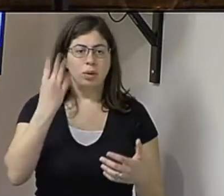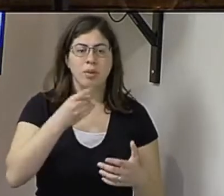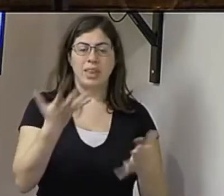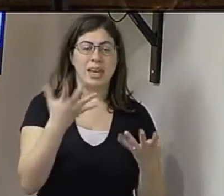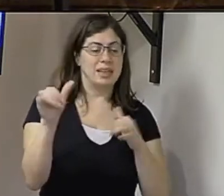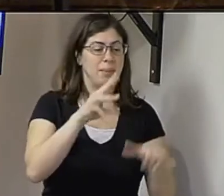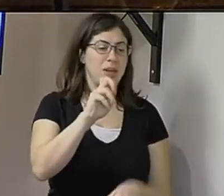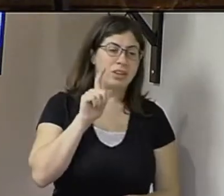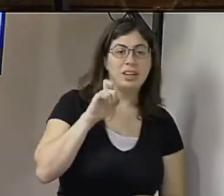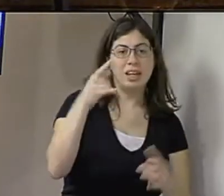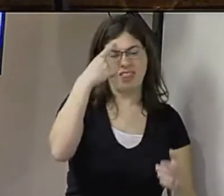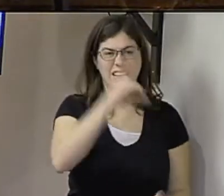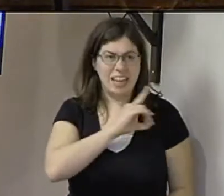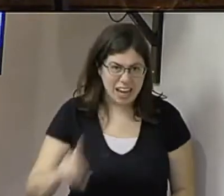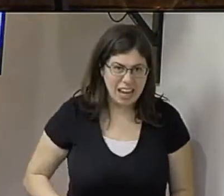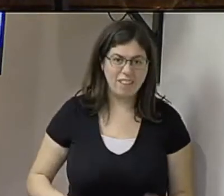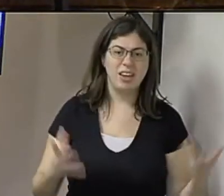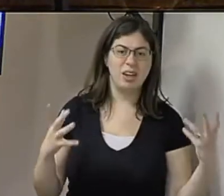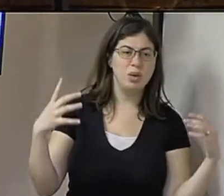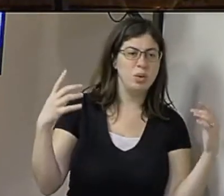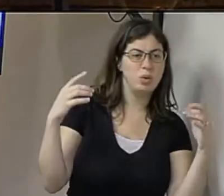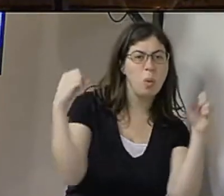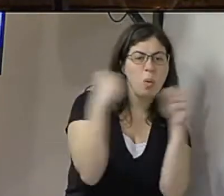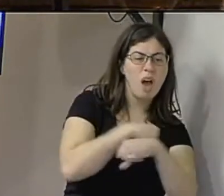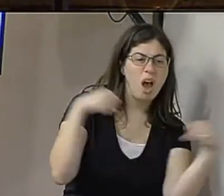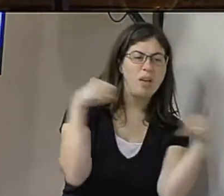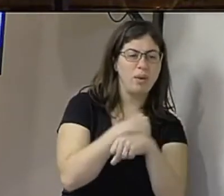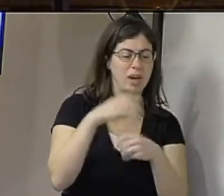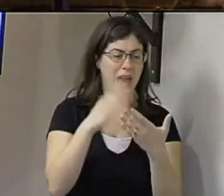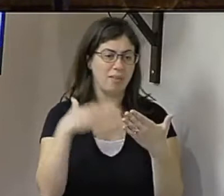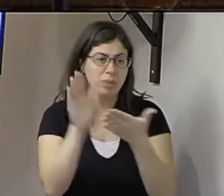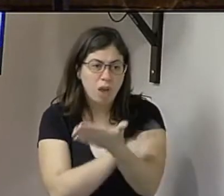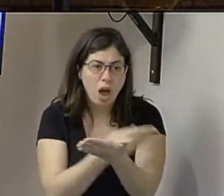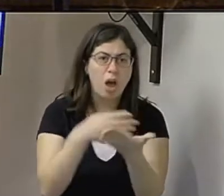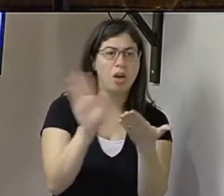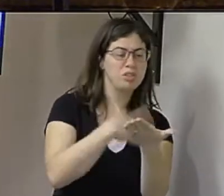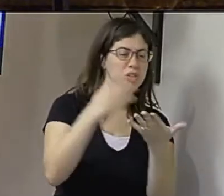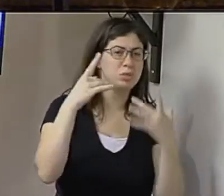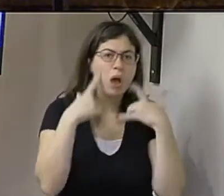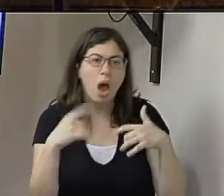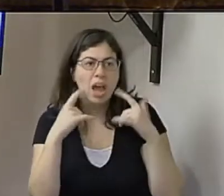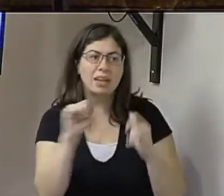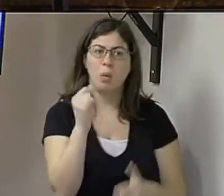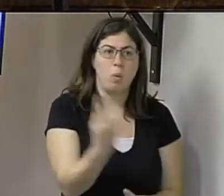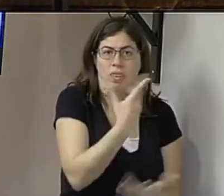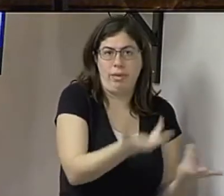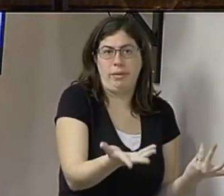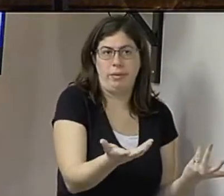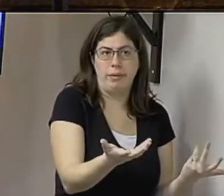masculinity. You get David, who's out there warring people and stuff, and then he's writing these songs and crying over the Lord, and it's not just one thing,